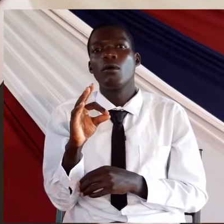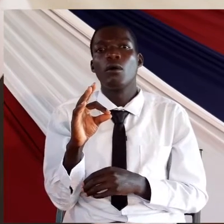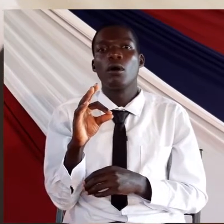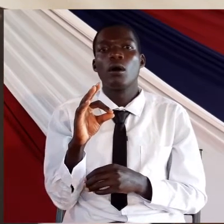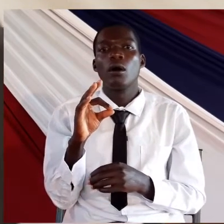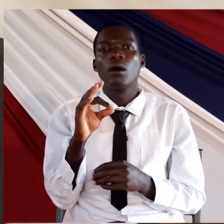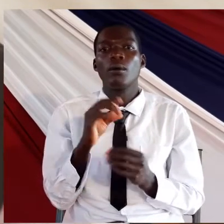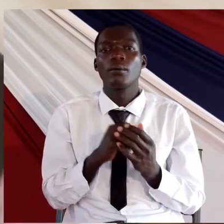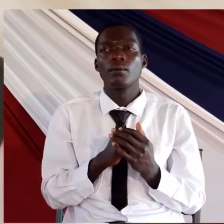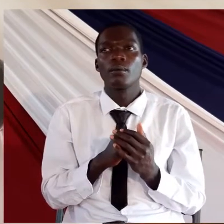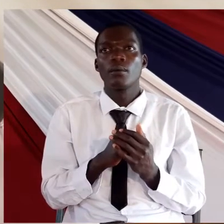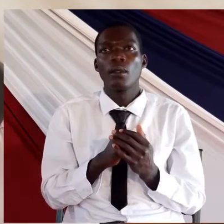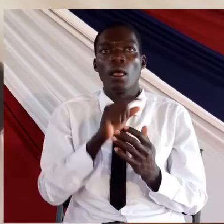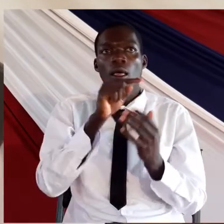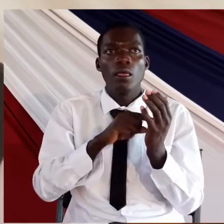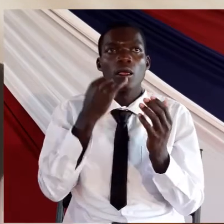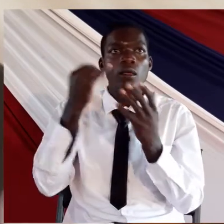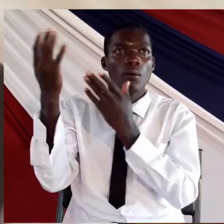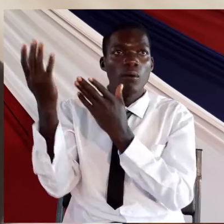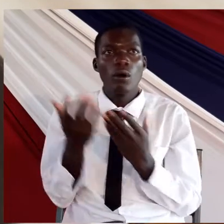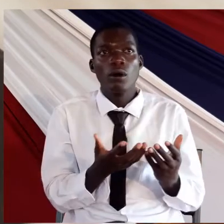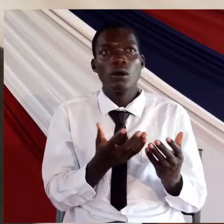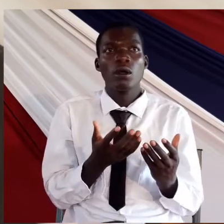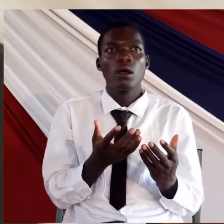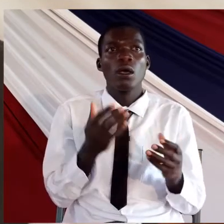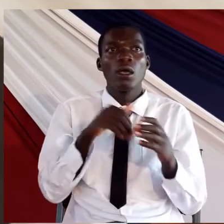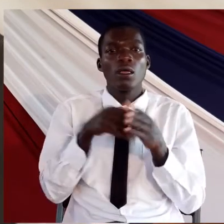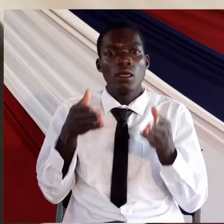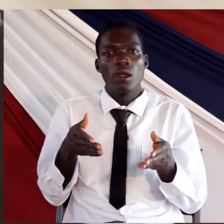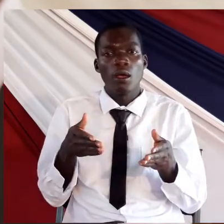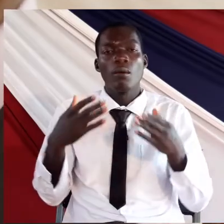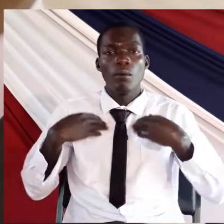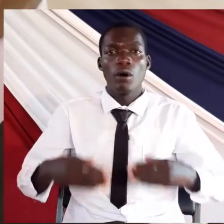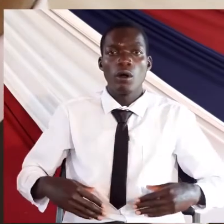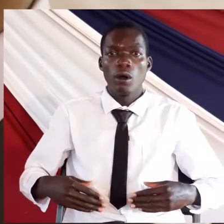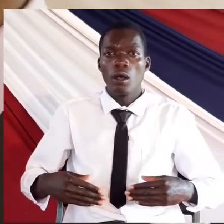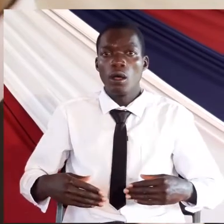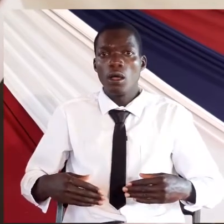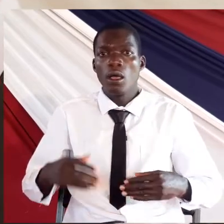cultures. And this has brought in the idea of the Bible having